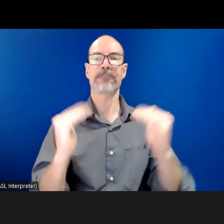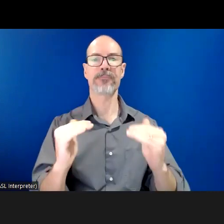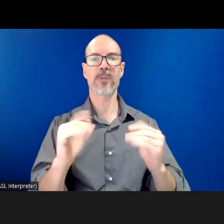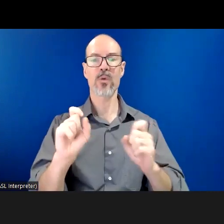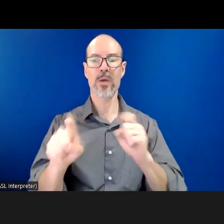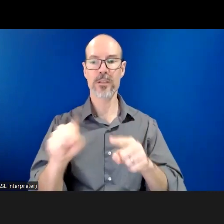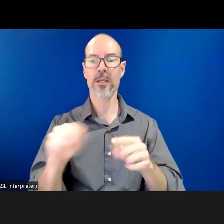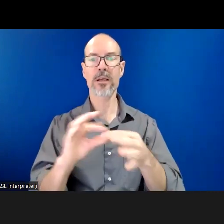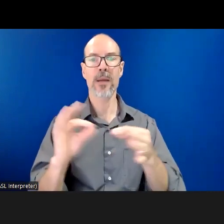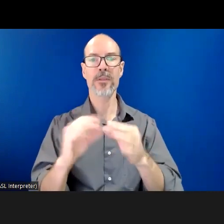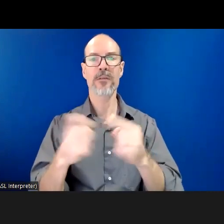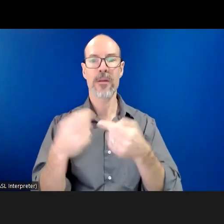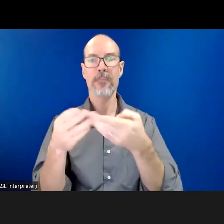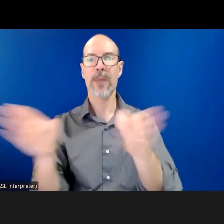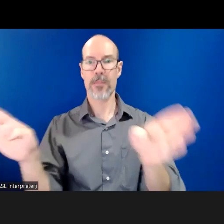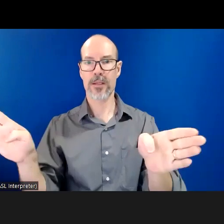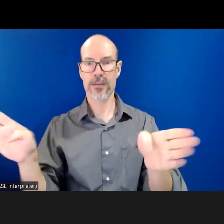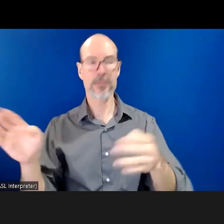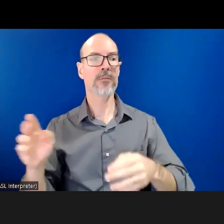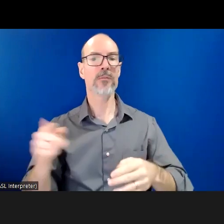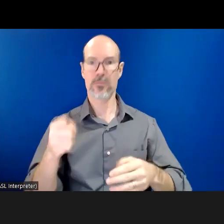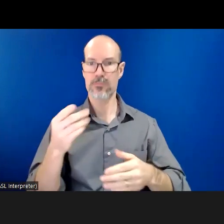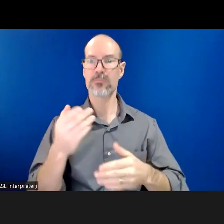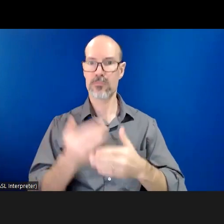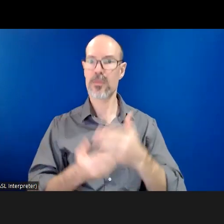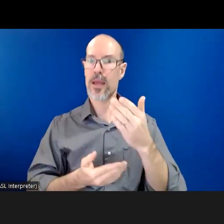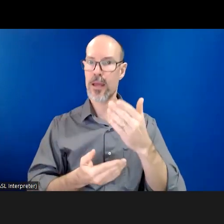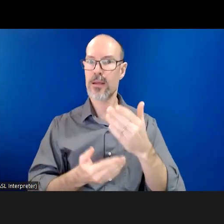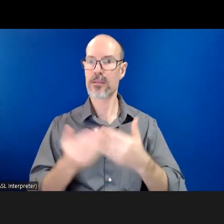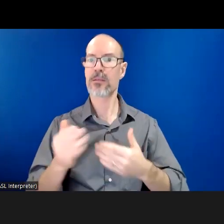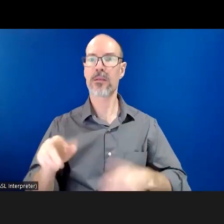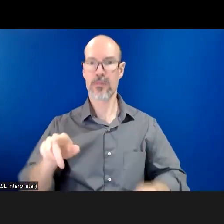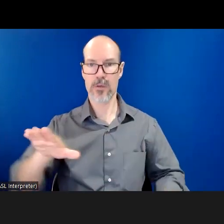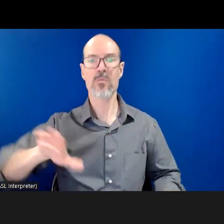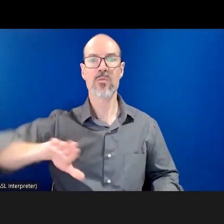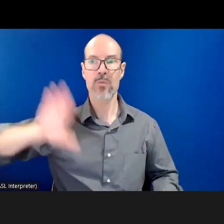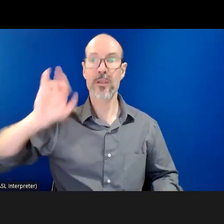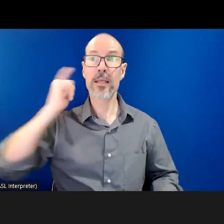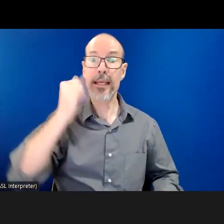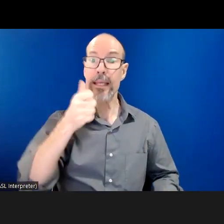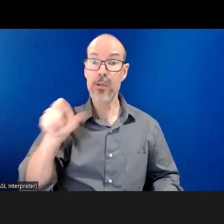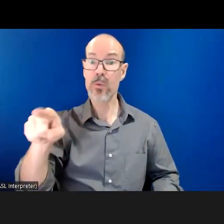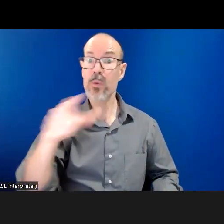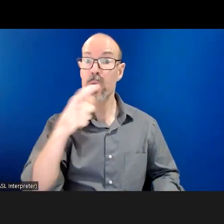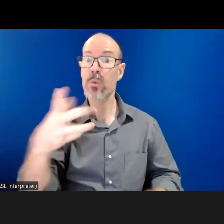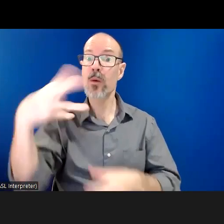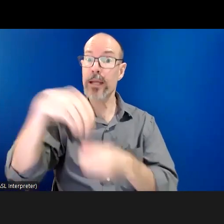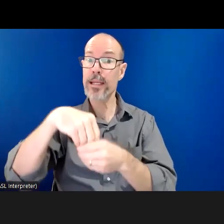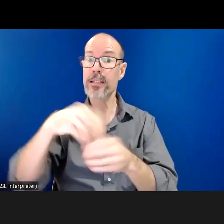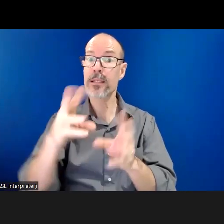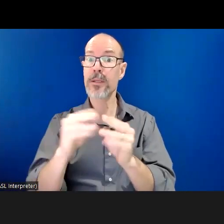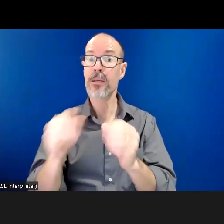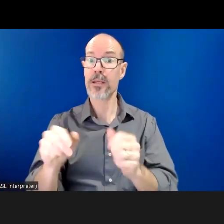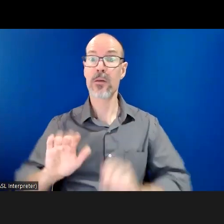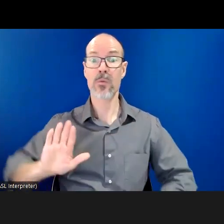public. You can raise the public, the folks who have joined us on the virtual meeting can raise your